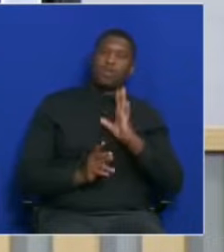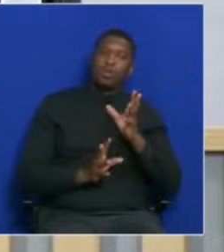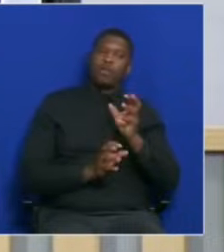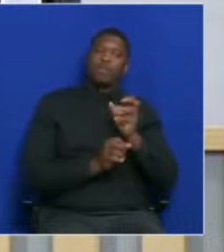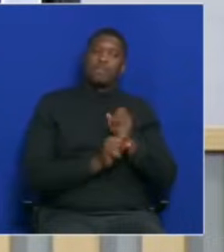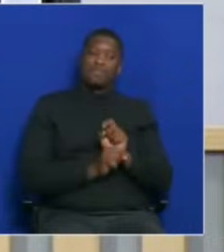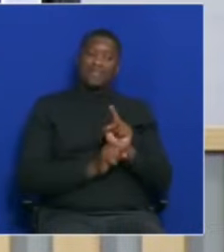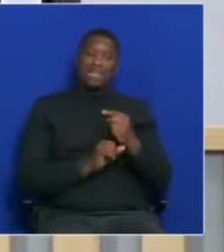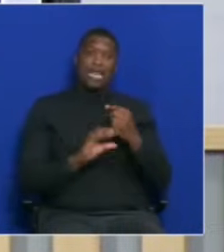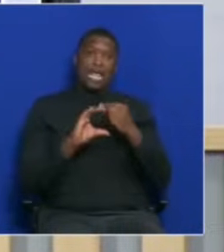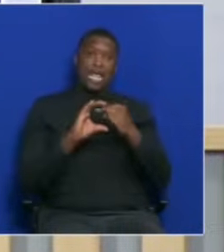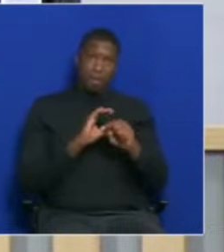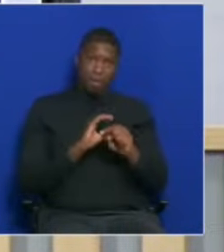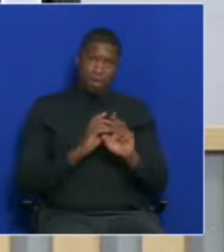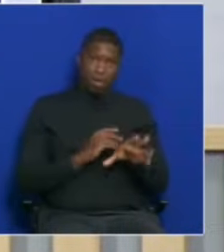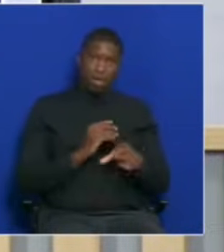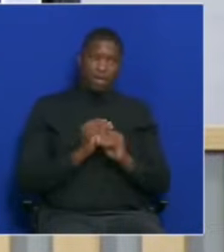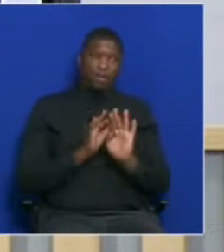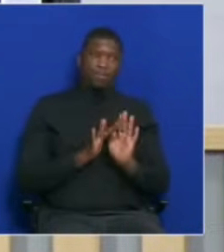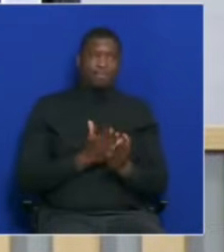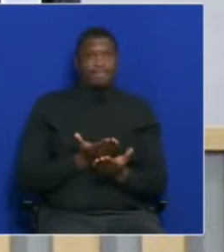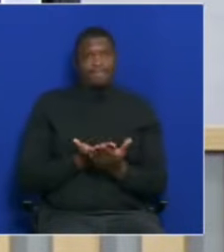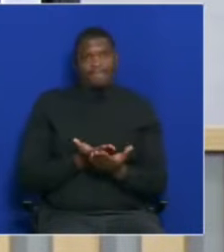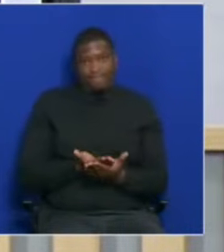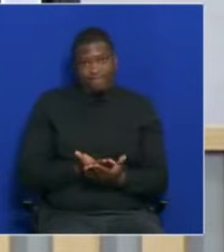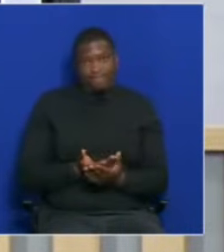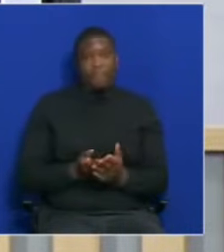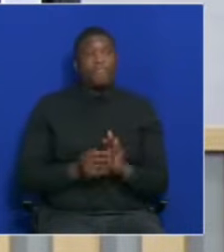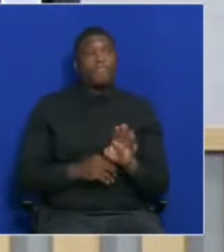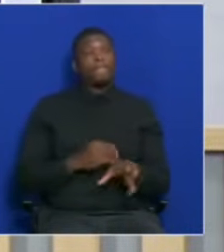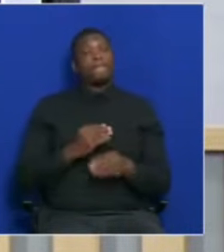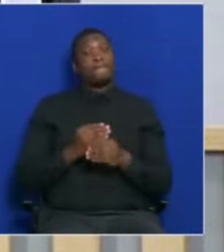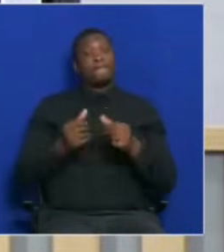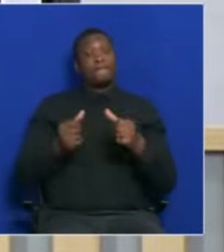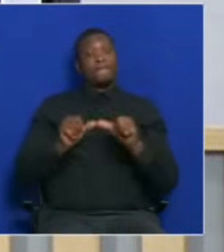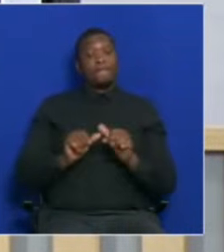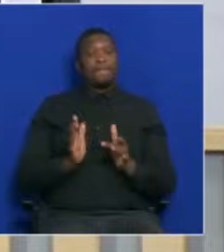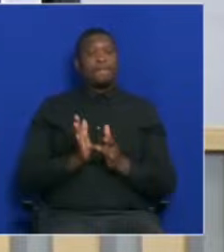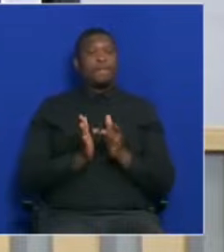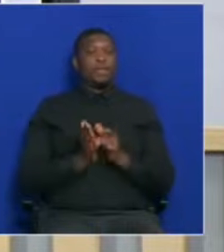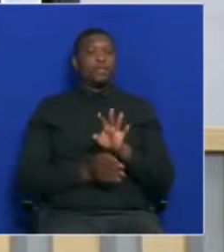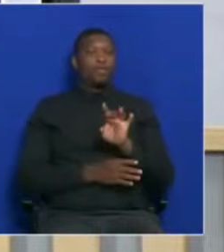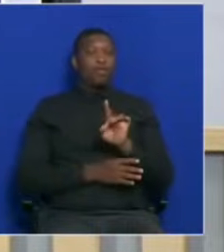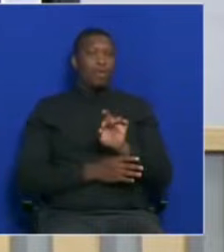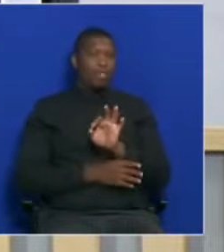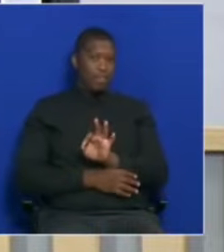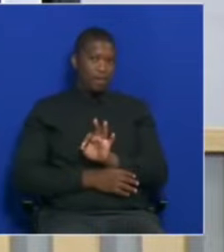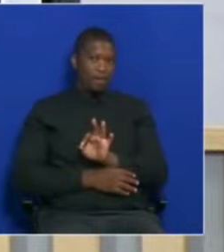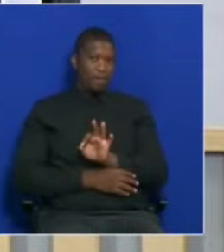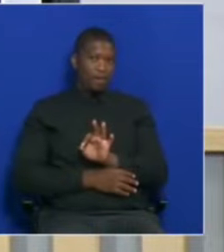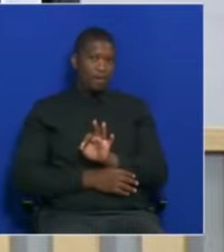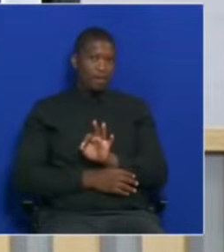the annexure. And then at page 413,